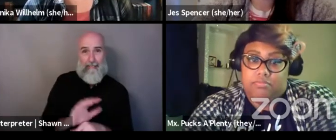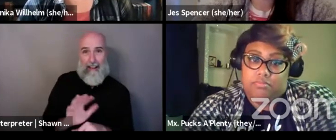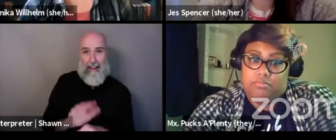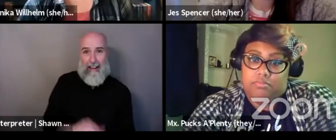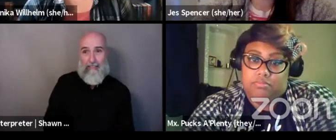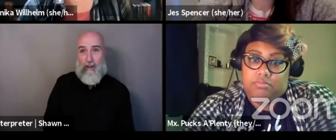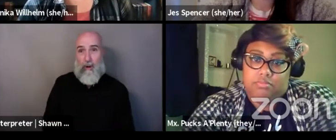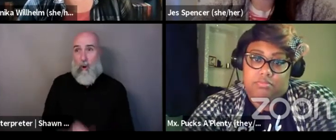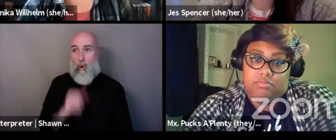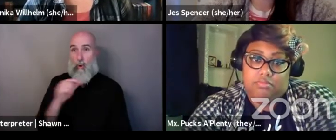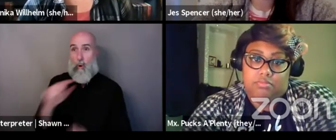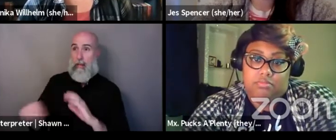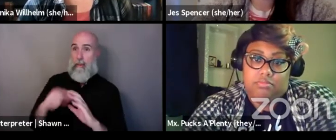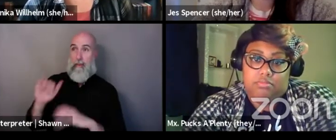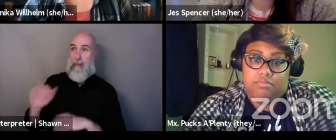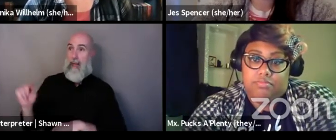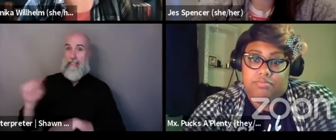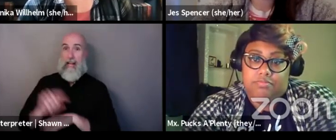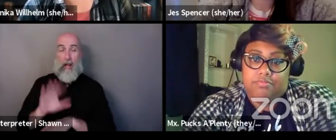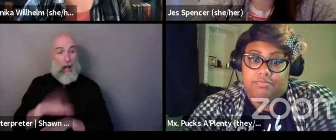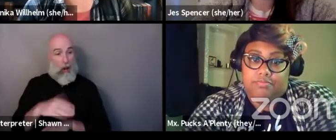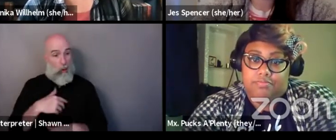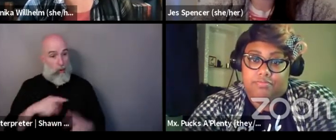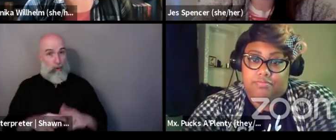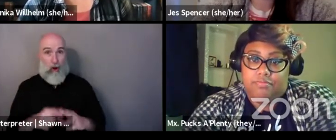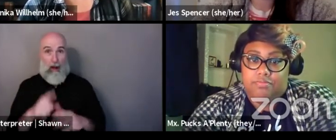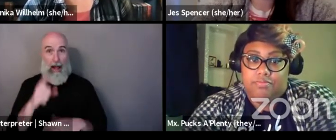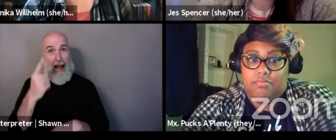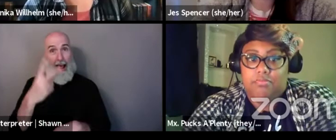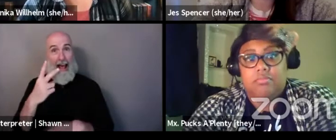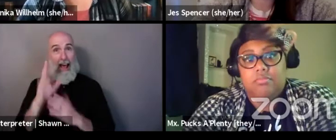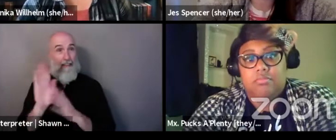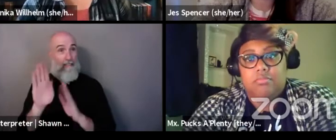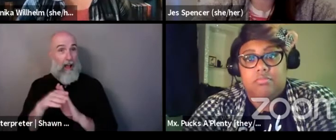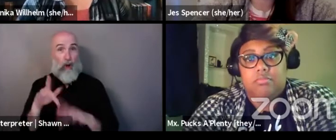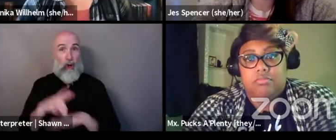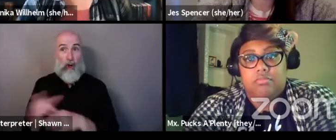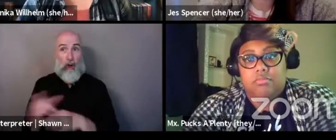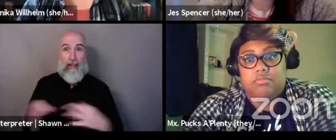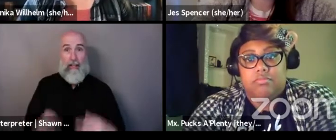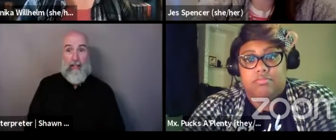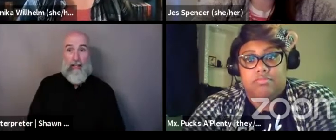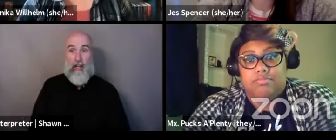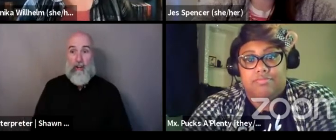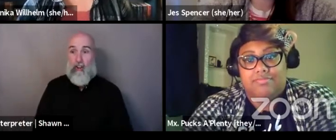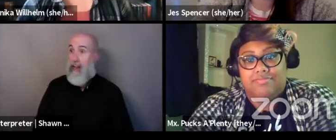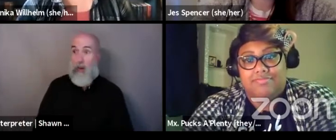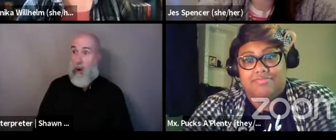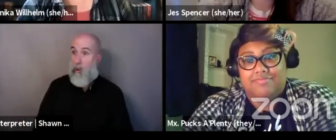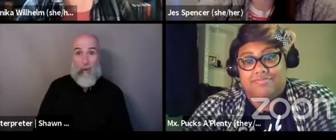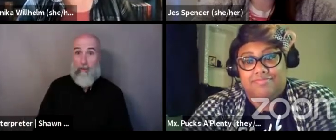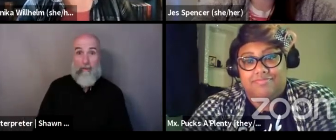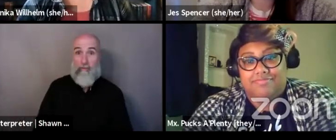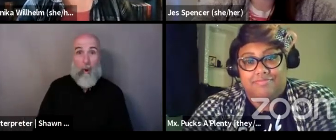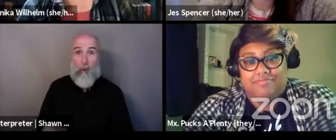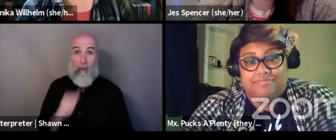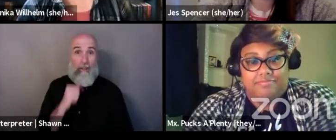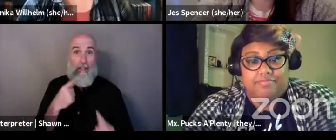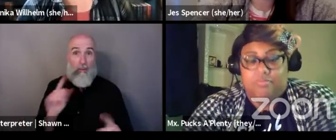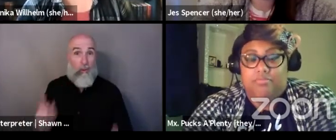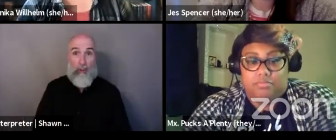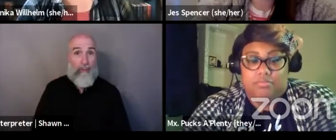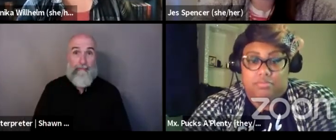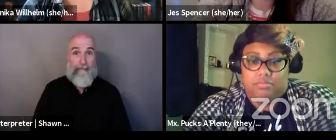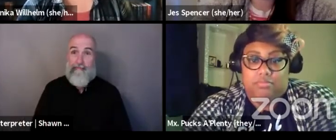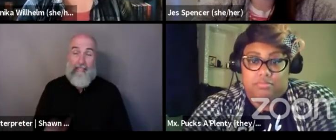like, email me the day of and be like, we're gonna start a half hour early, hope that works, and you're like, no, it doesn't work. It